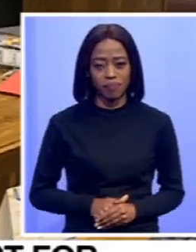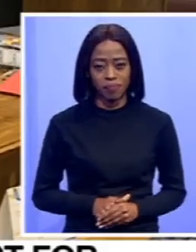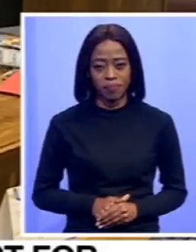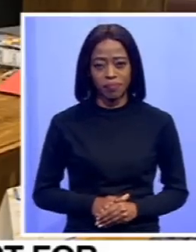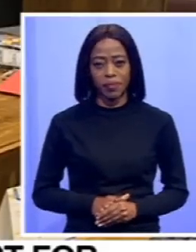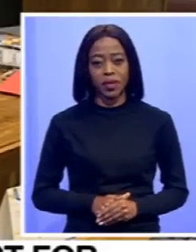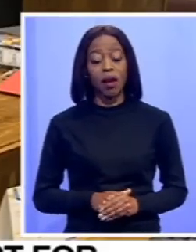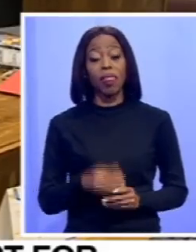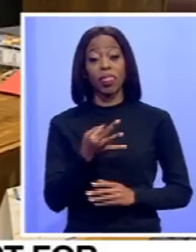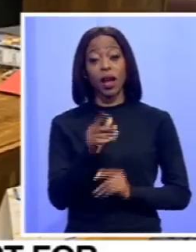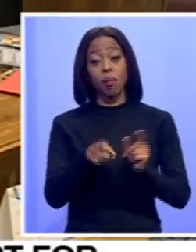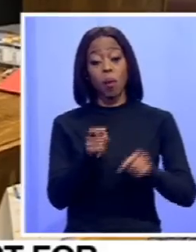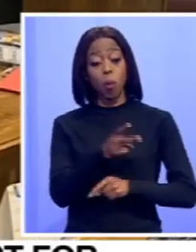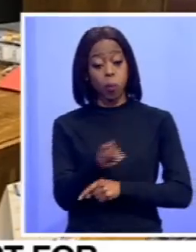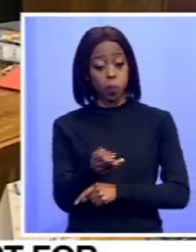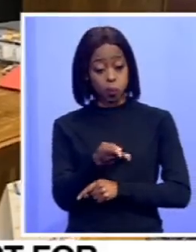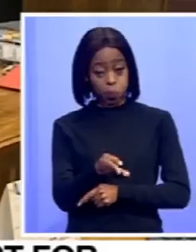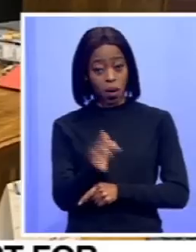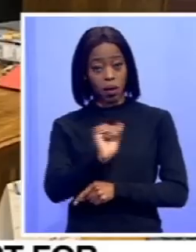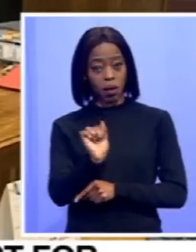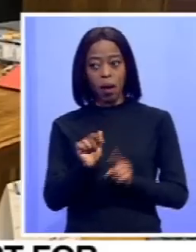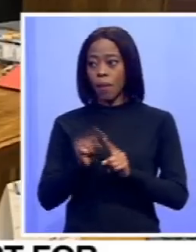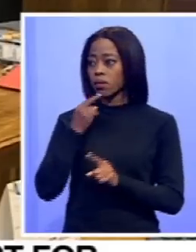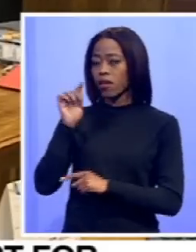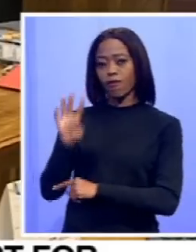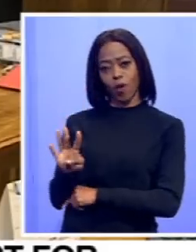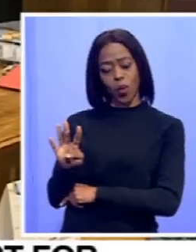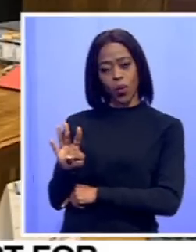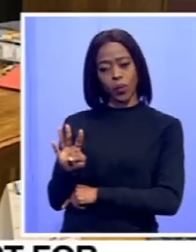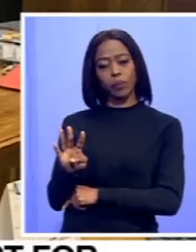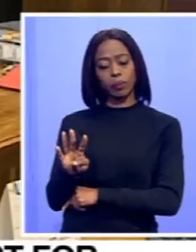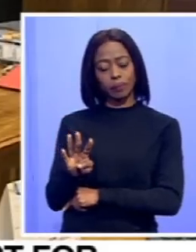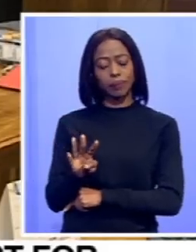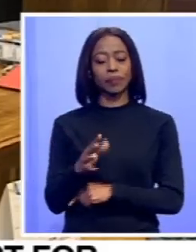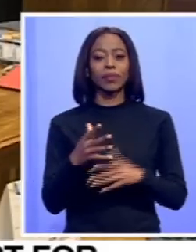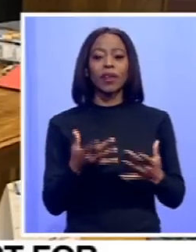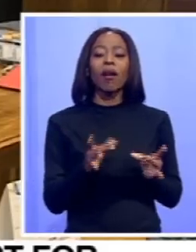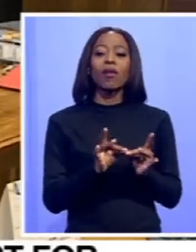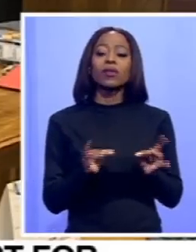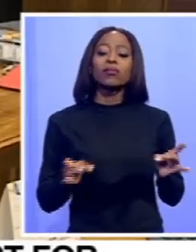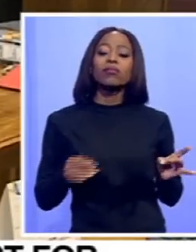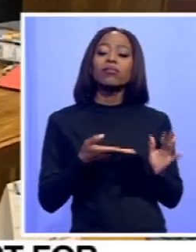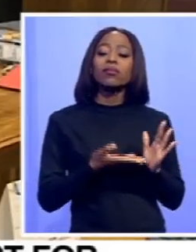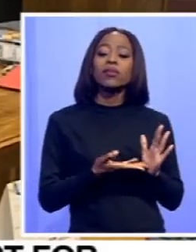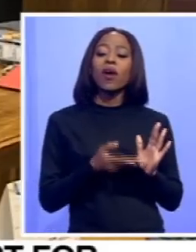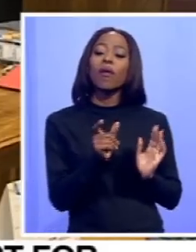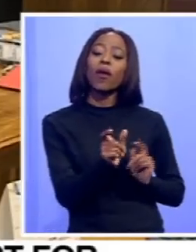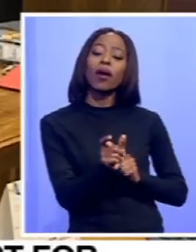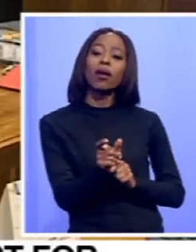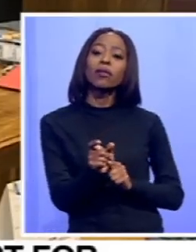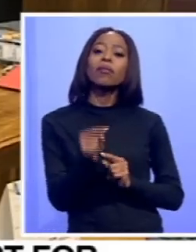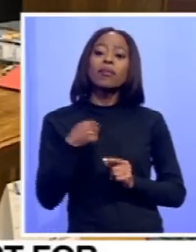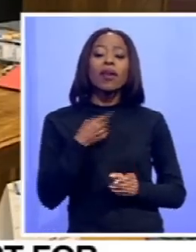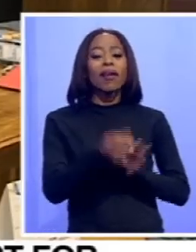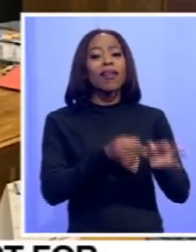3 people in the vehicle, but it was put to him that there were 4. Sub 18. His statement at paragraph 4 contained the words, I then explained to